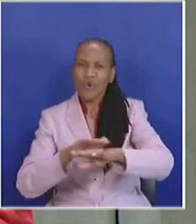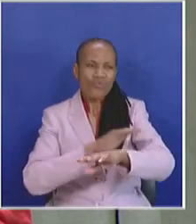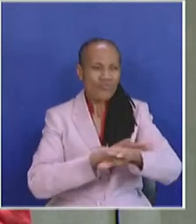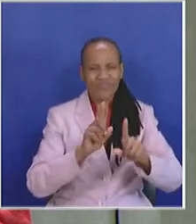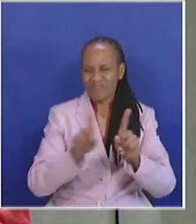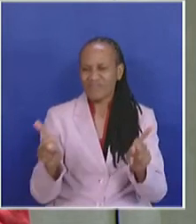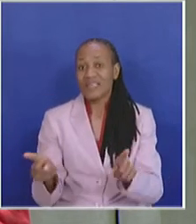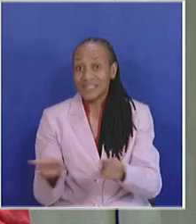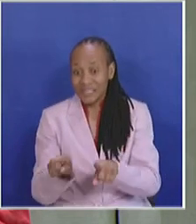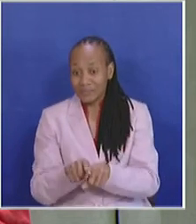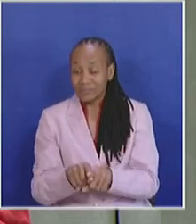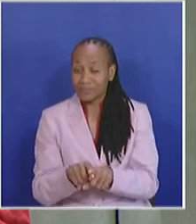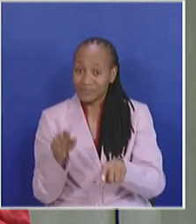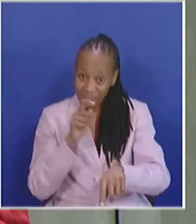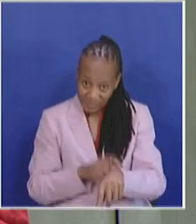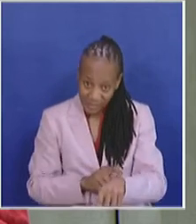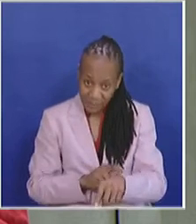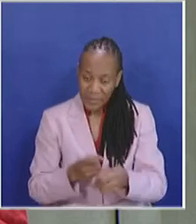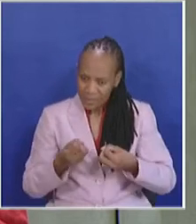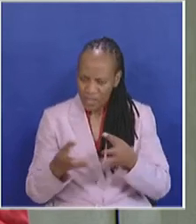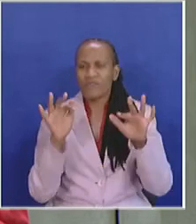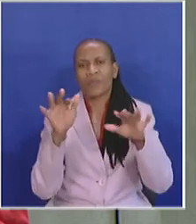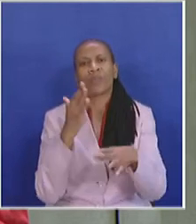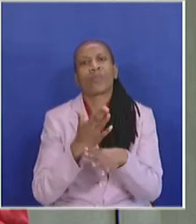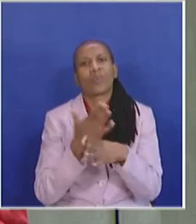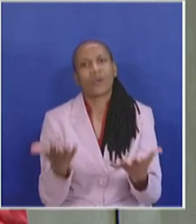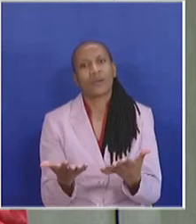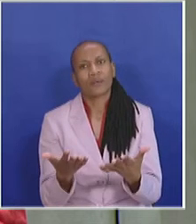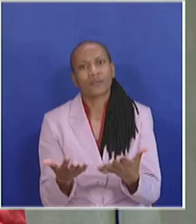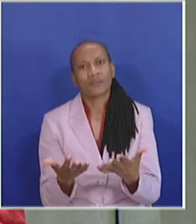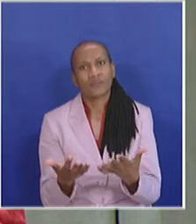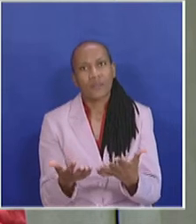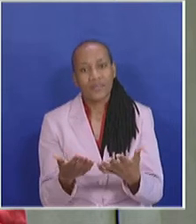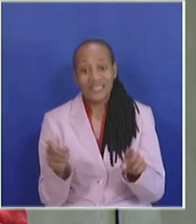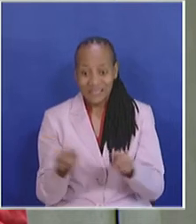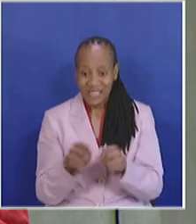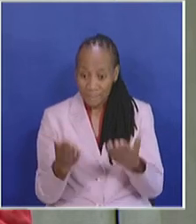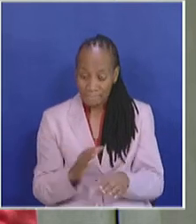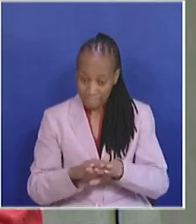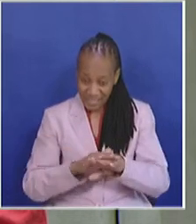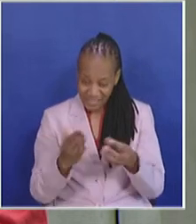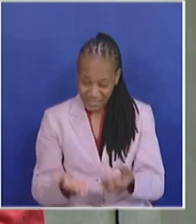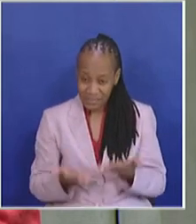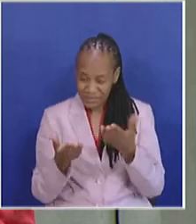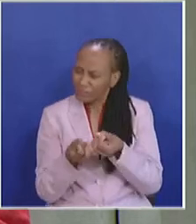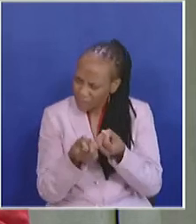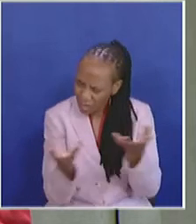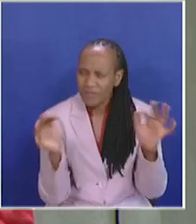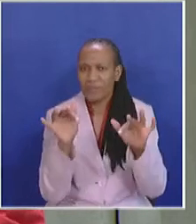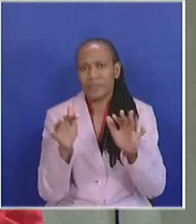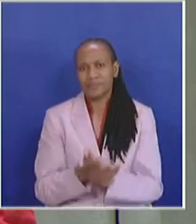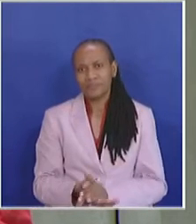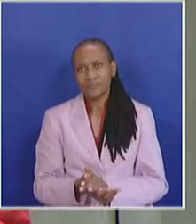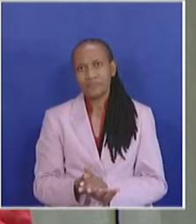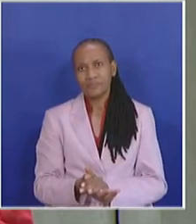simultaneously creating significant number of new jobs and strengthen the delivery of basic services. Honorable Chair, the investment